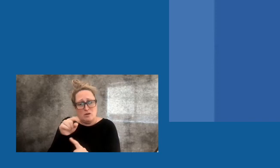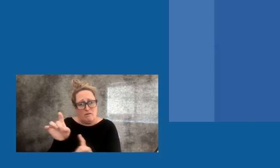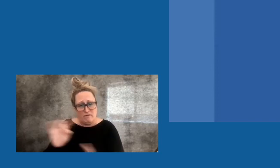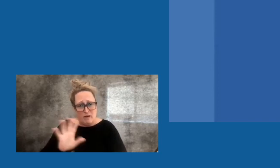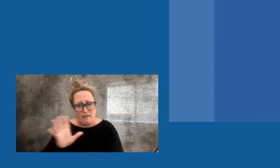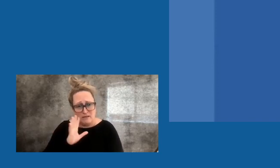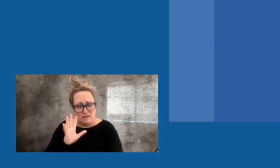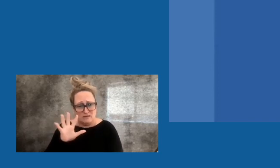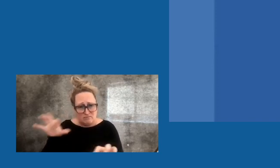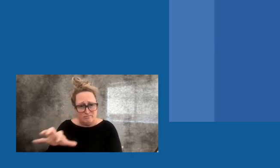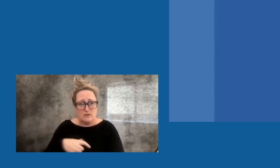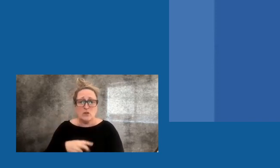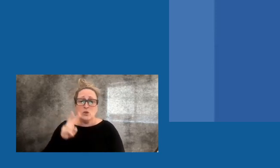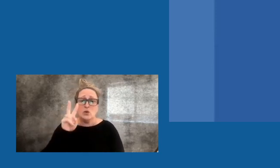violence.